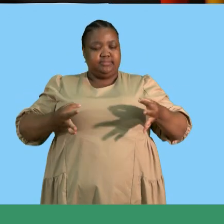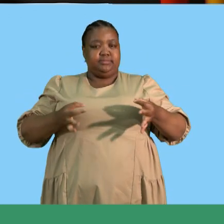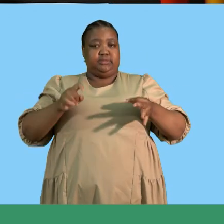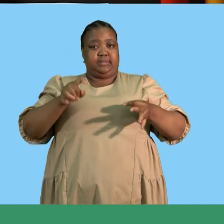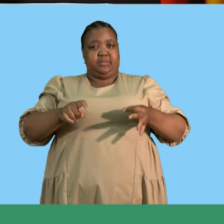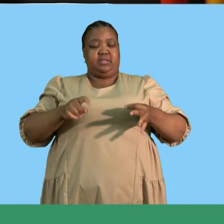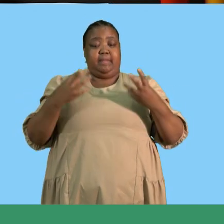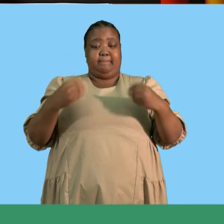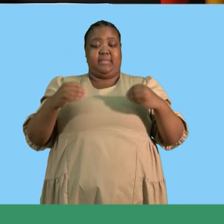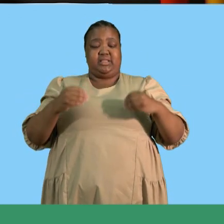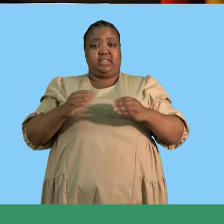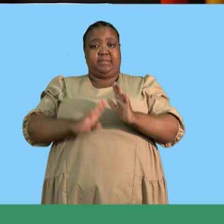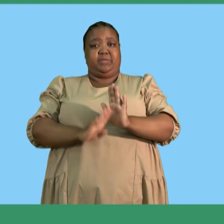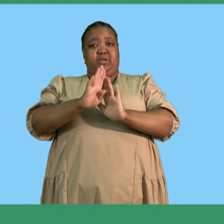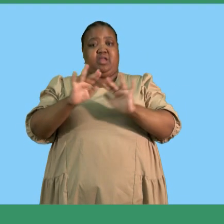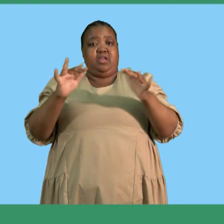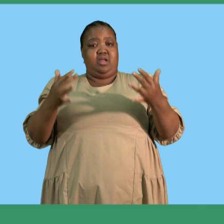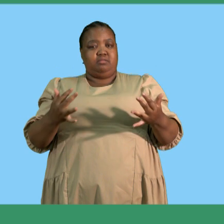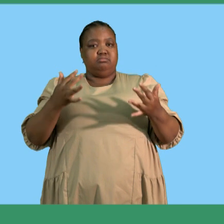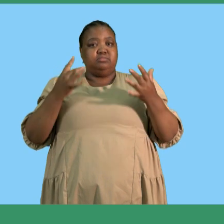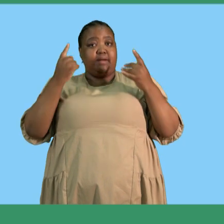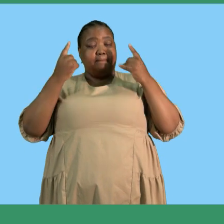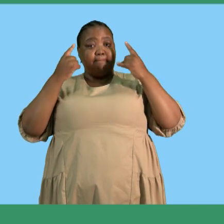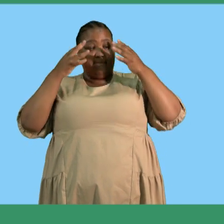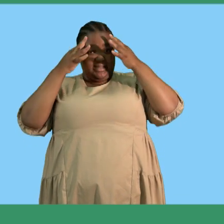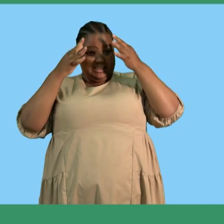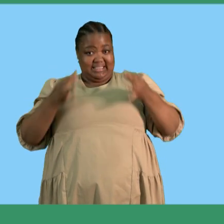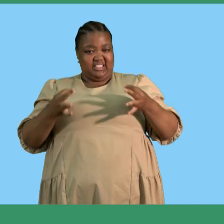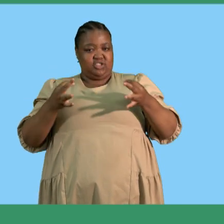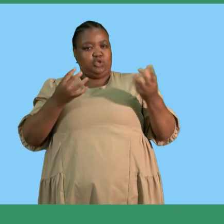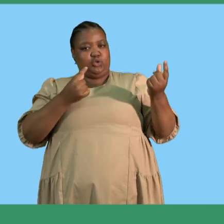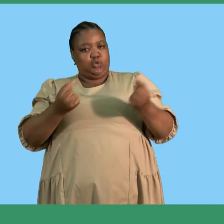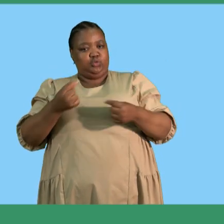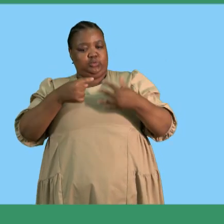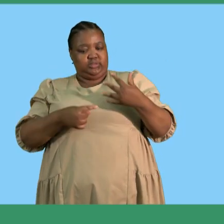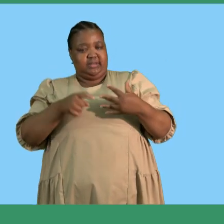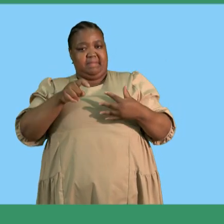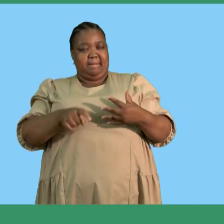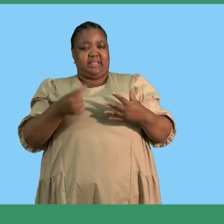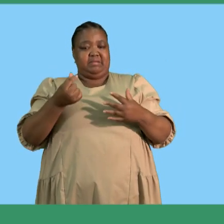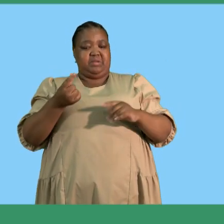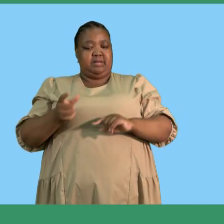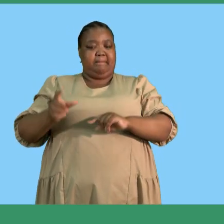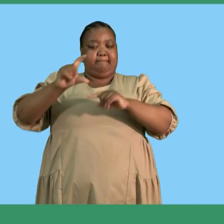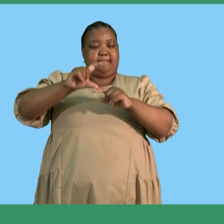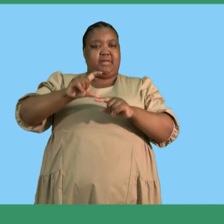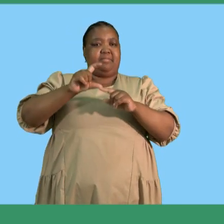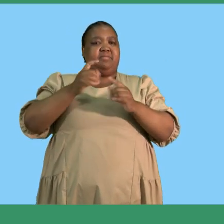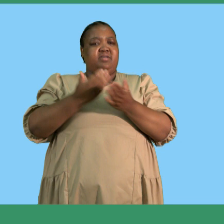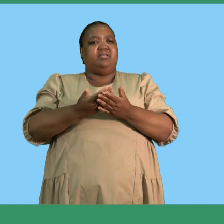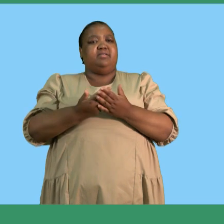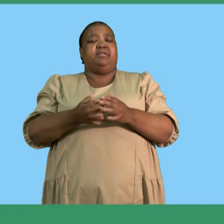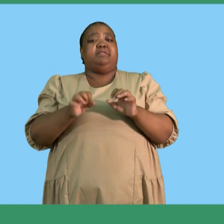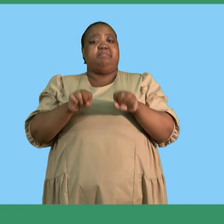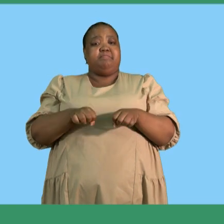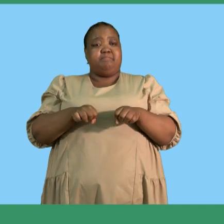that need to be taken for that business to make more money. Now, there are different success factors, as